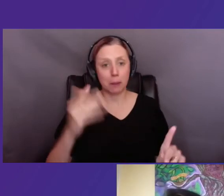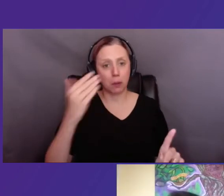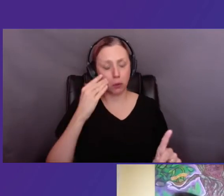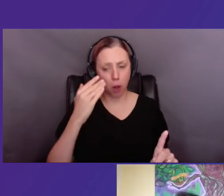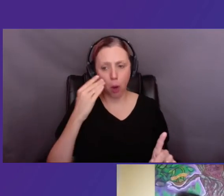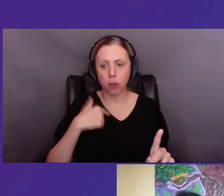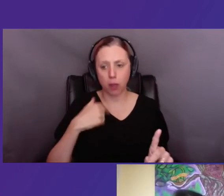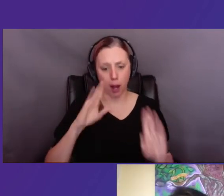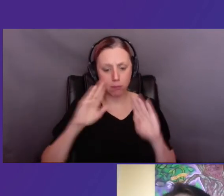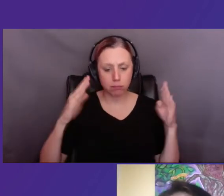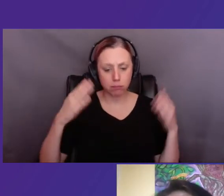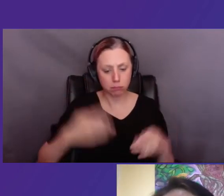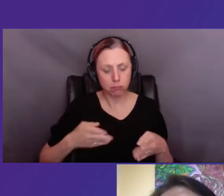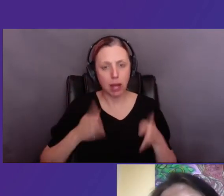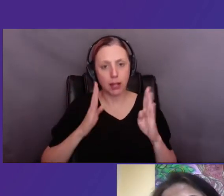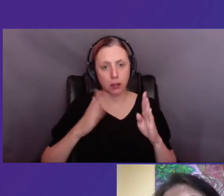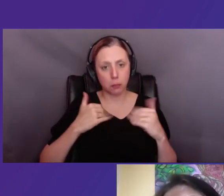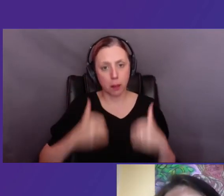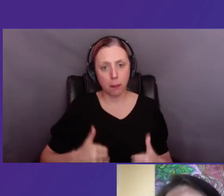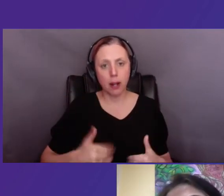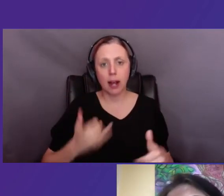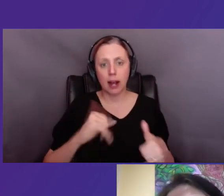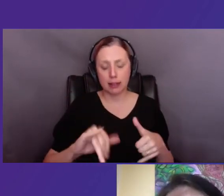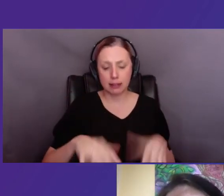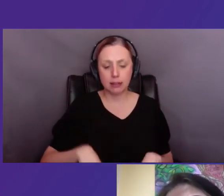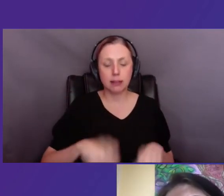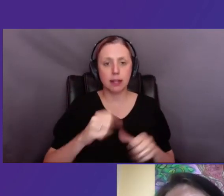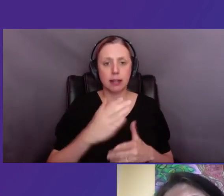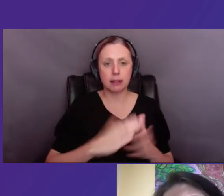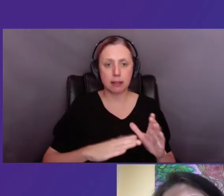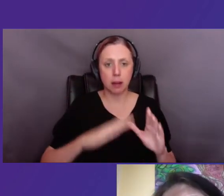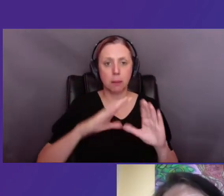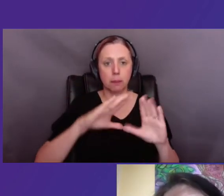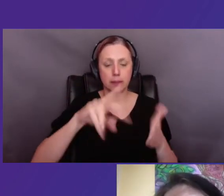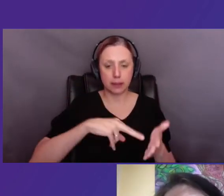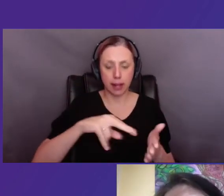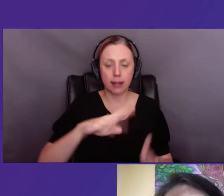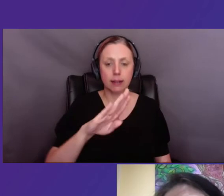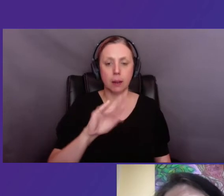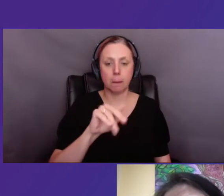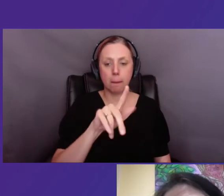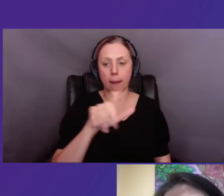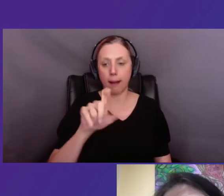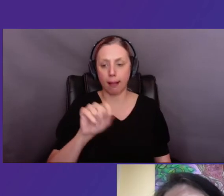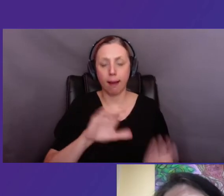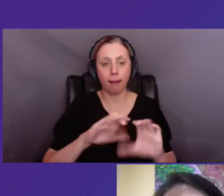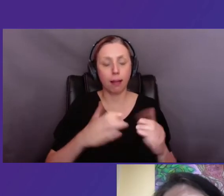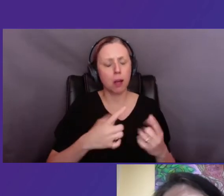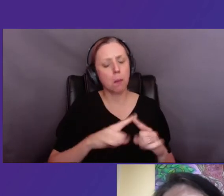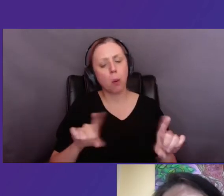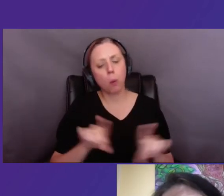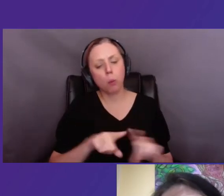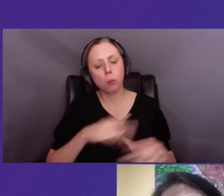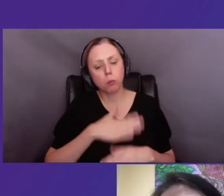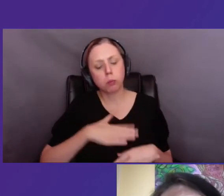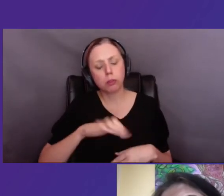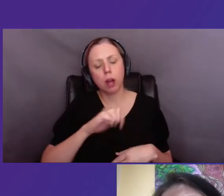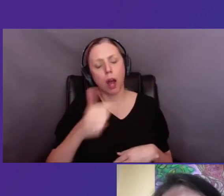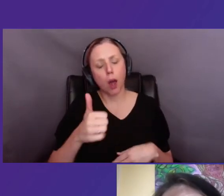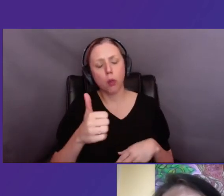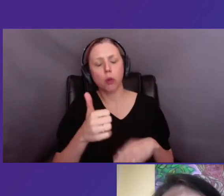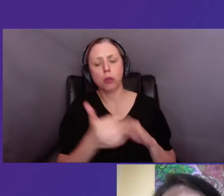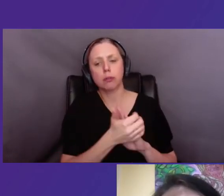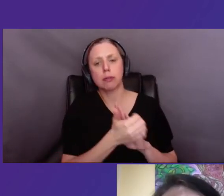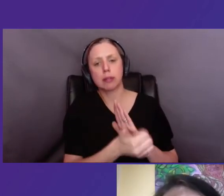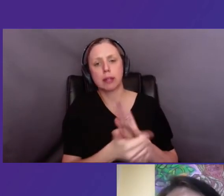it. I still take a few ballet classes, but also I appreciate other techniques. I